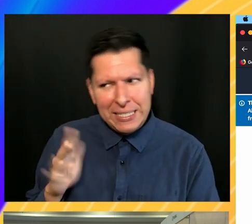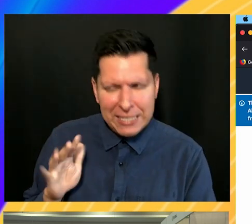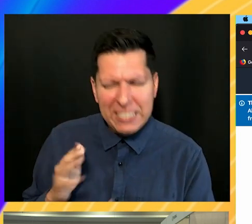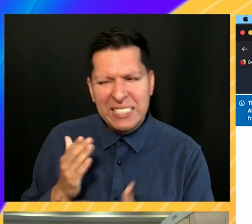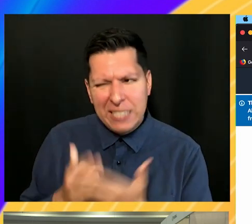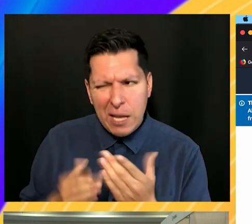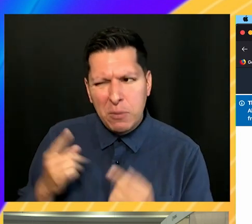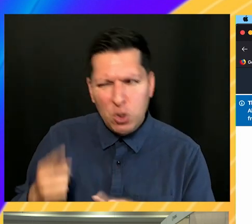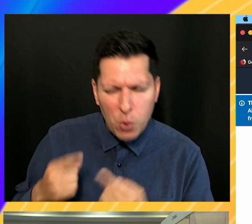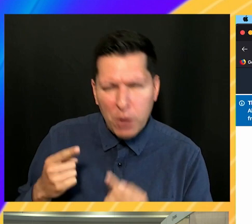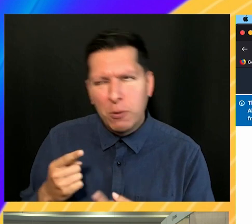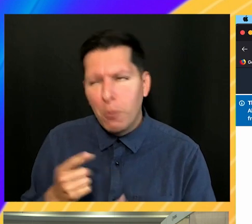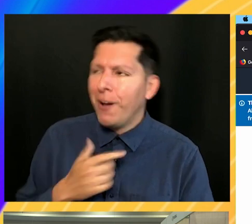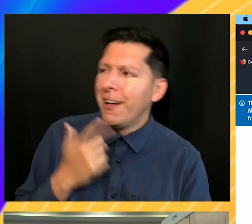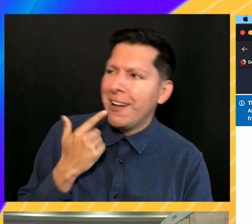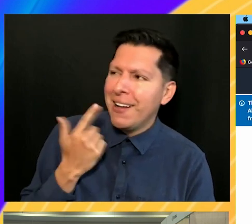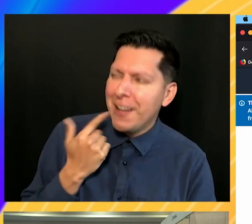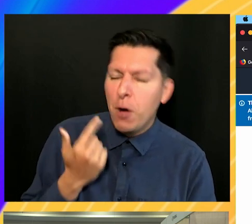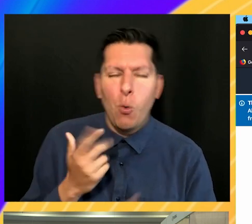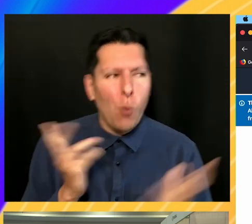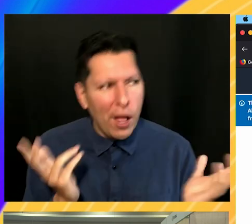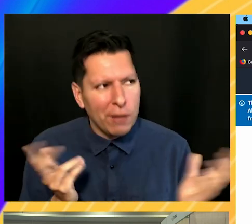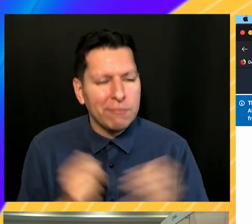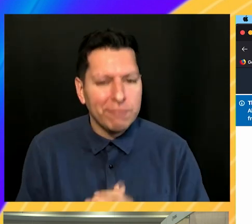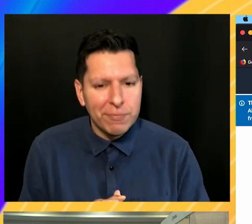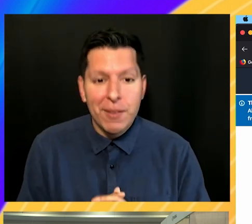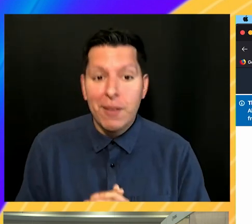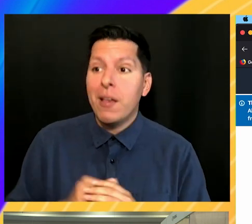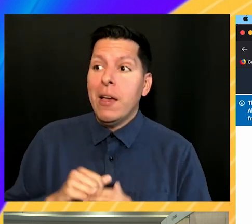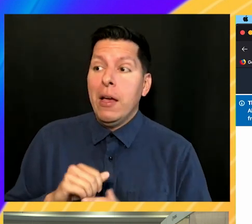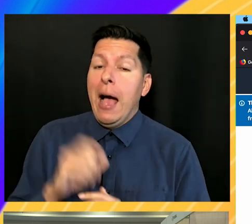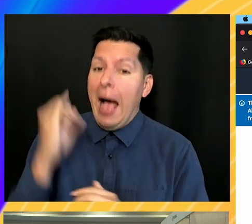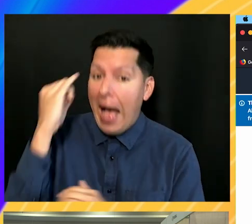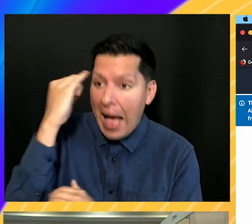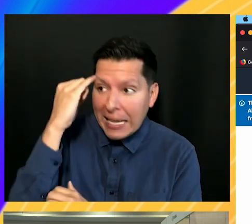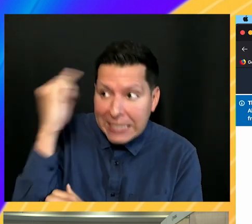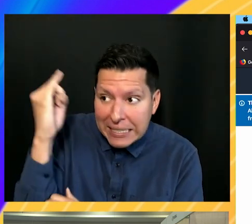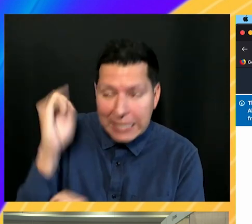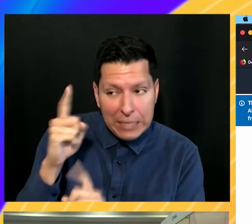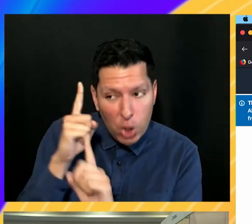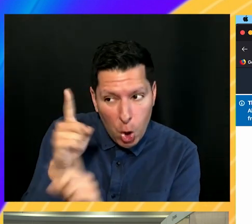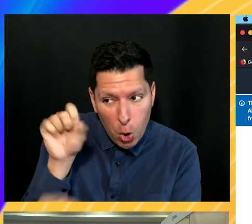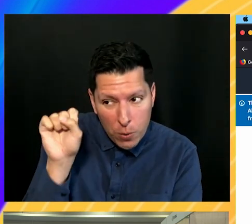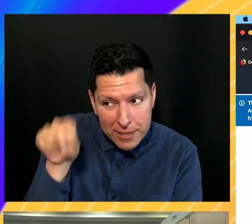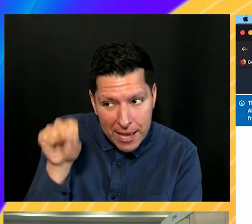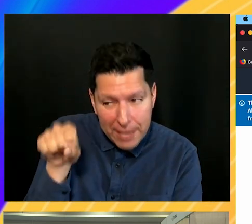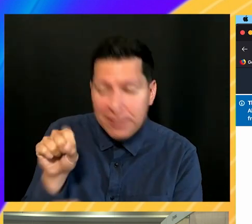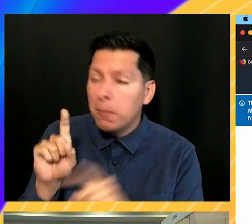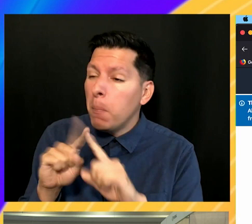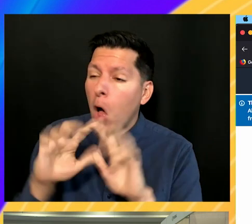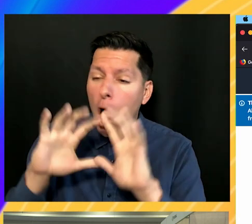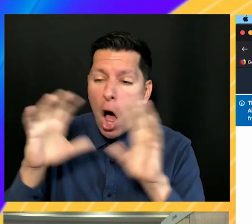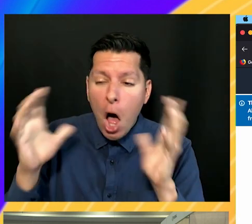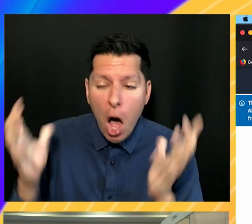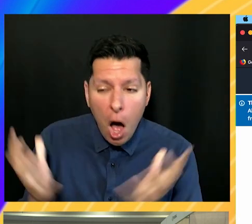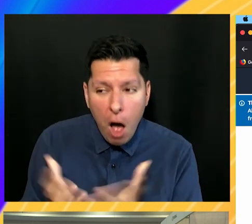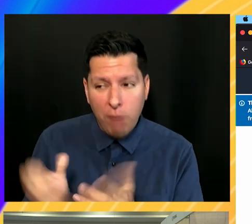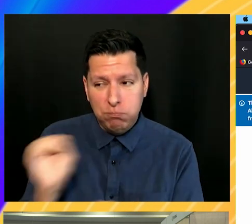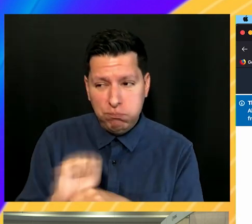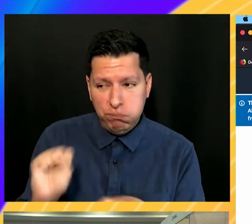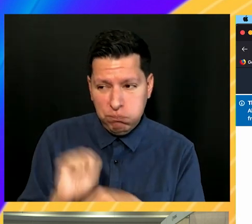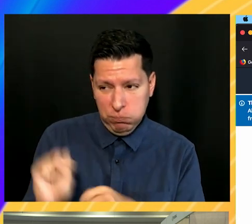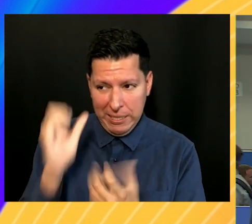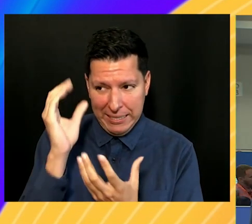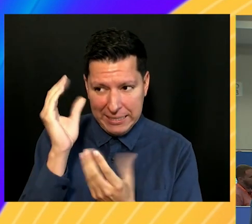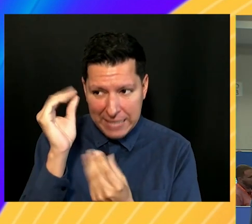yeah, that's exactly. Kind of. Ideally, yes, but there's a lot you need to do with the data, the way the way